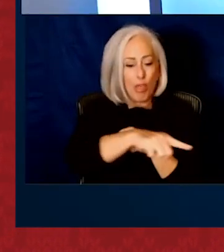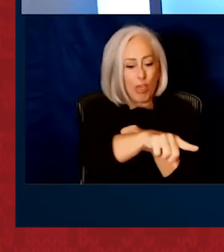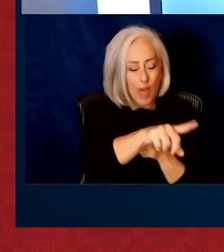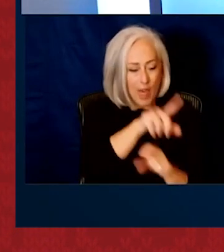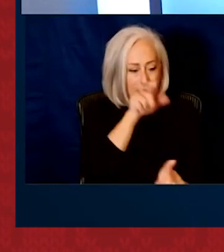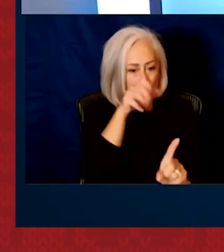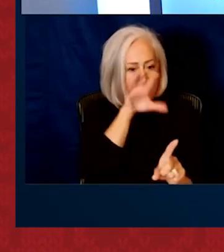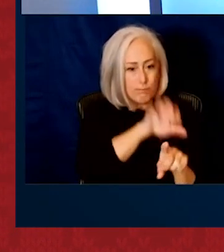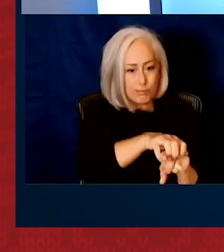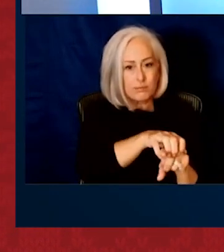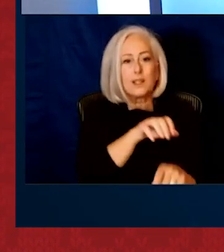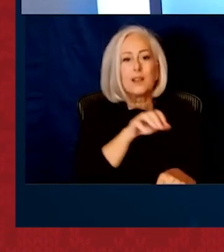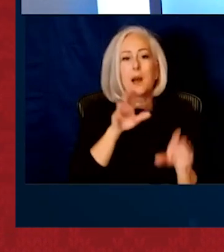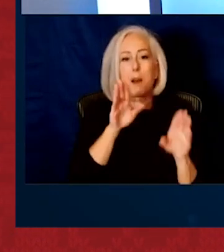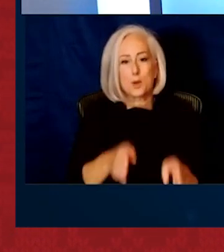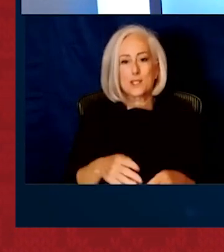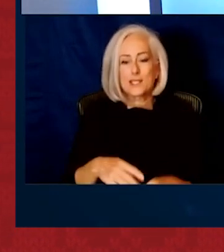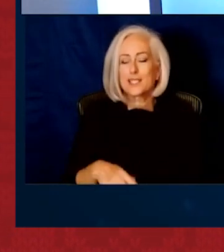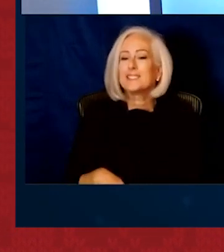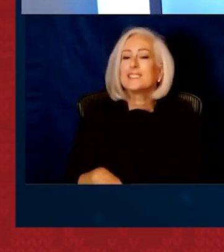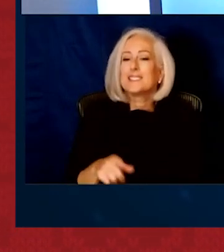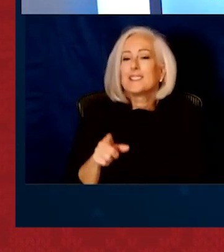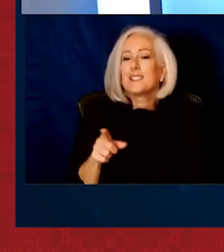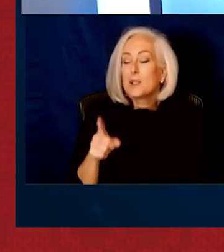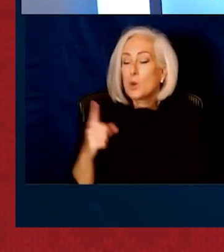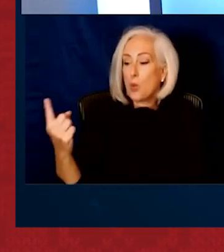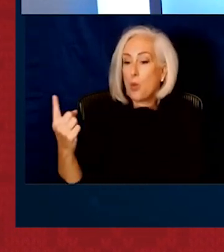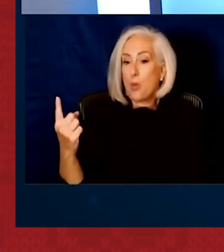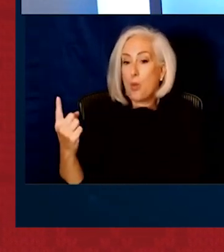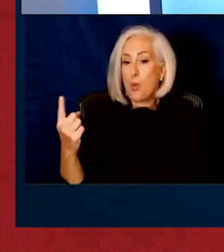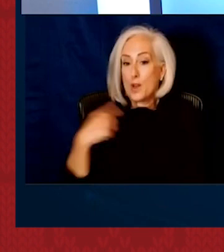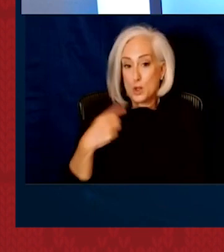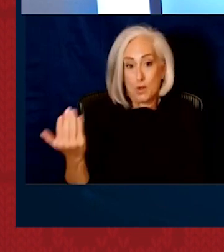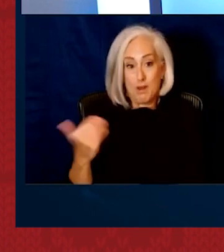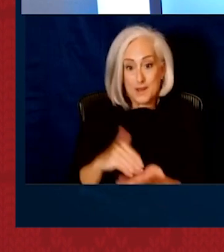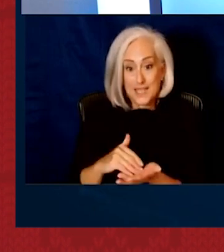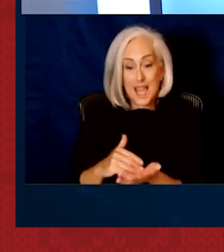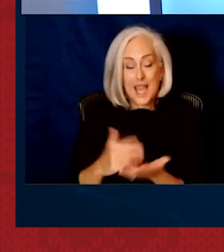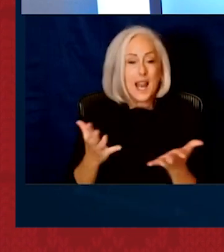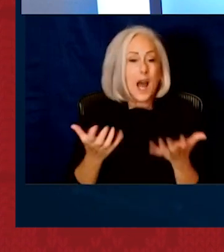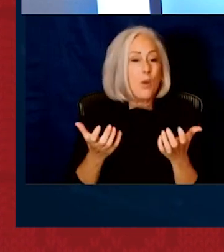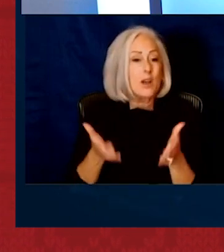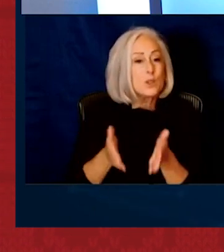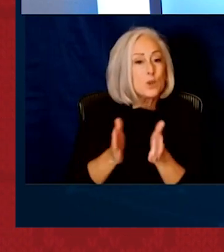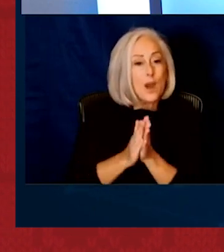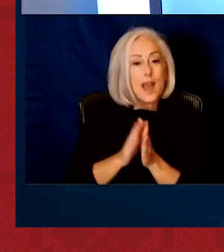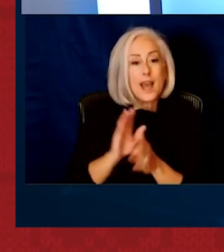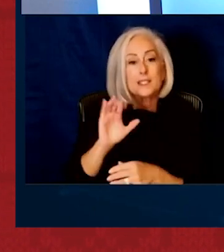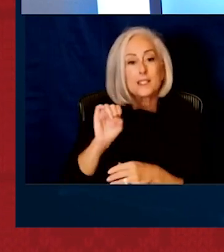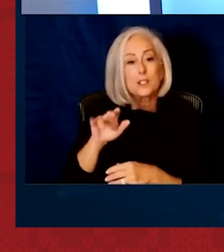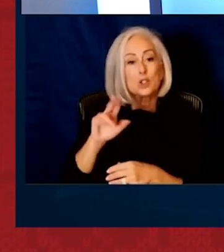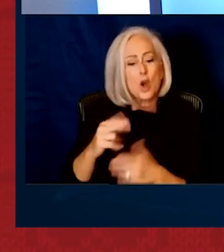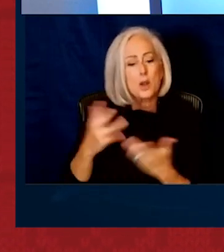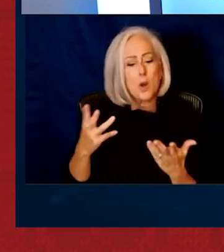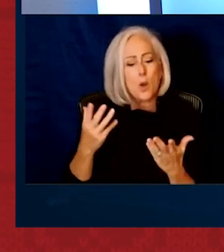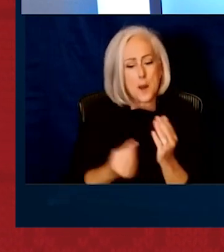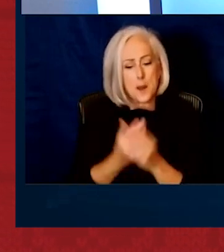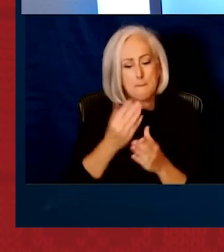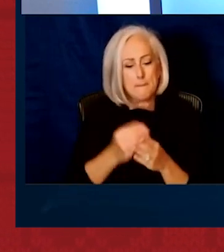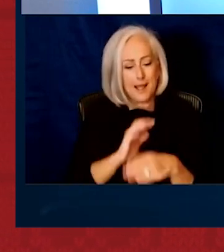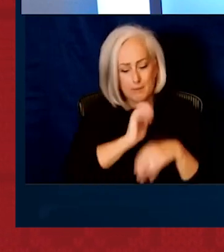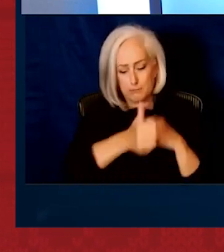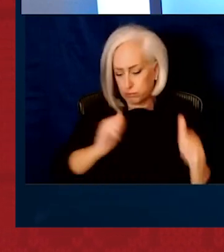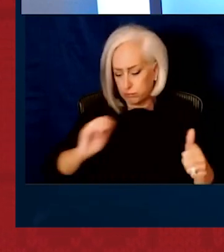guys. When you And- guys come back to me, I want to ask Sean about things that we can plant around our houses to maybe deter snakes from